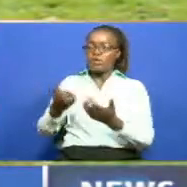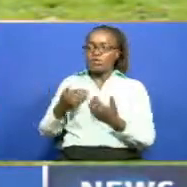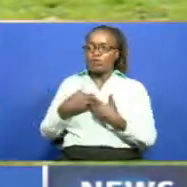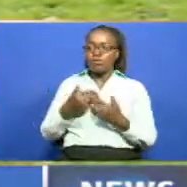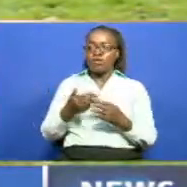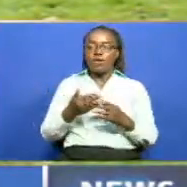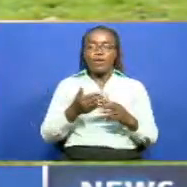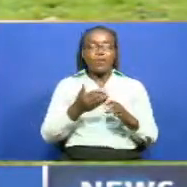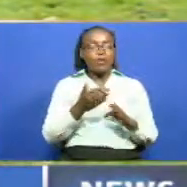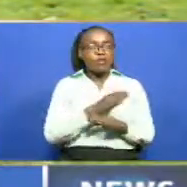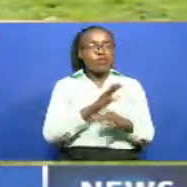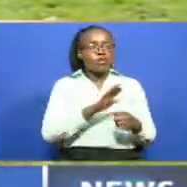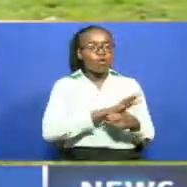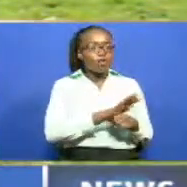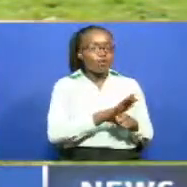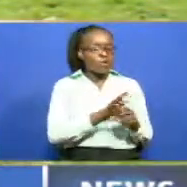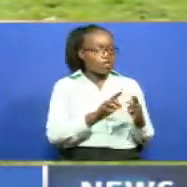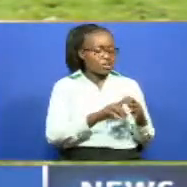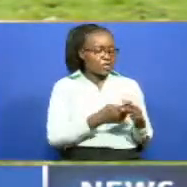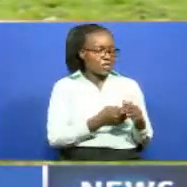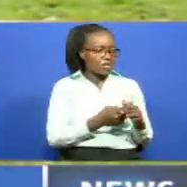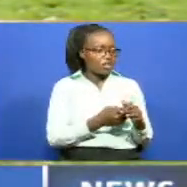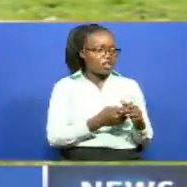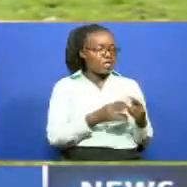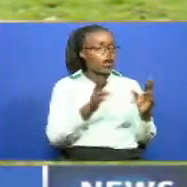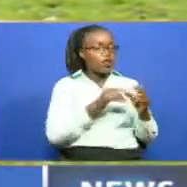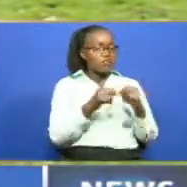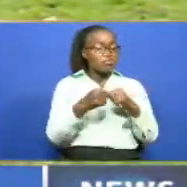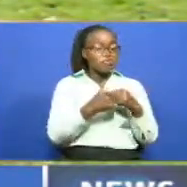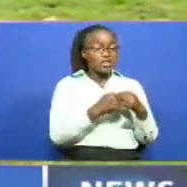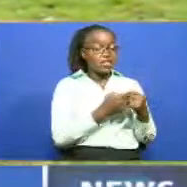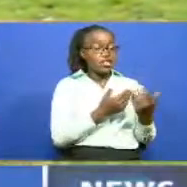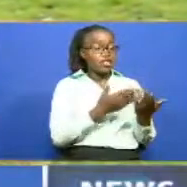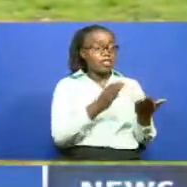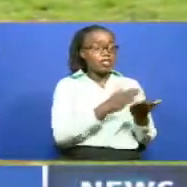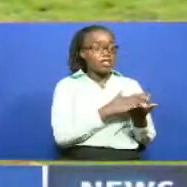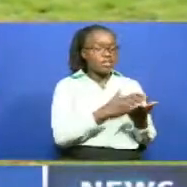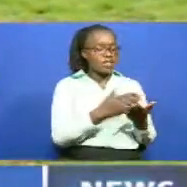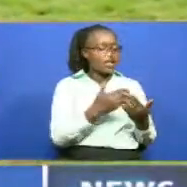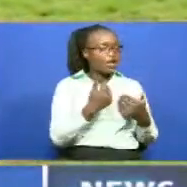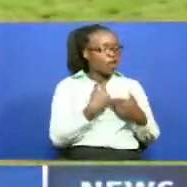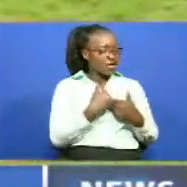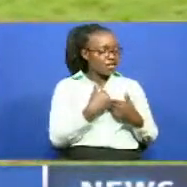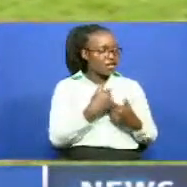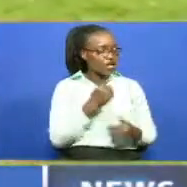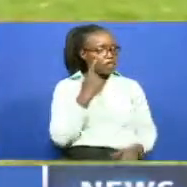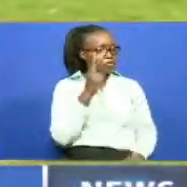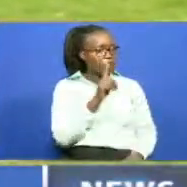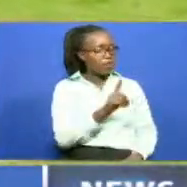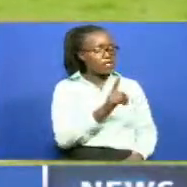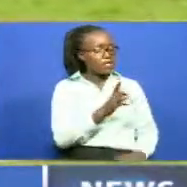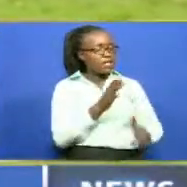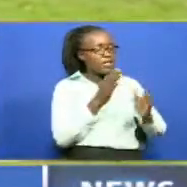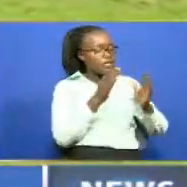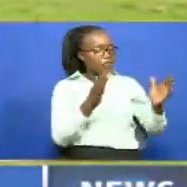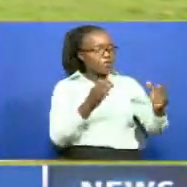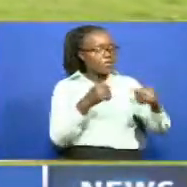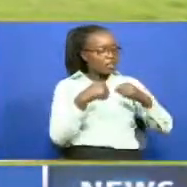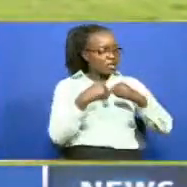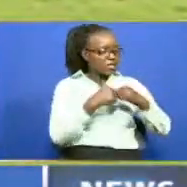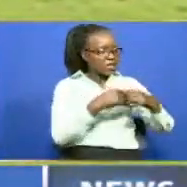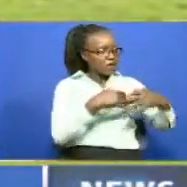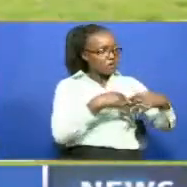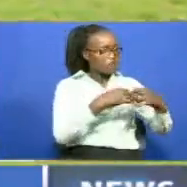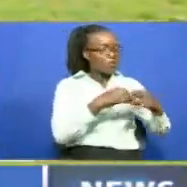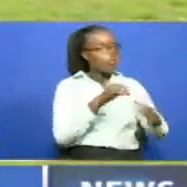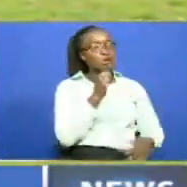Before the pandemic struck, there were already challenges that the sector was facing. One of them, the biggest that manufacturers always